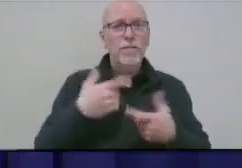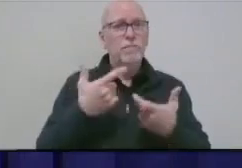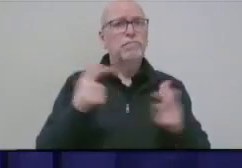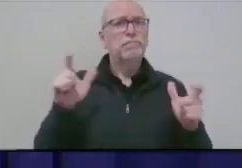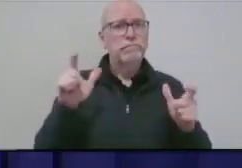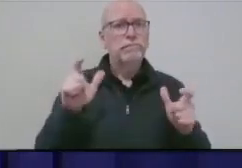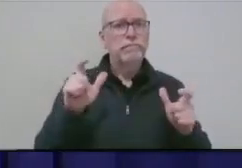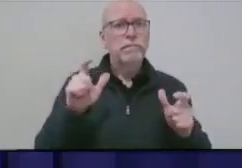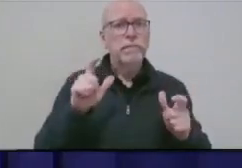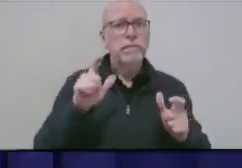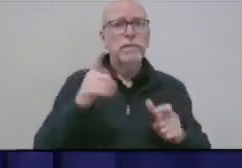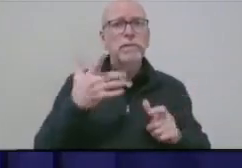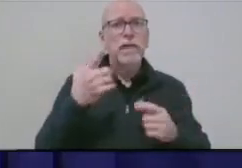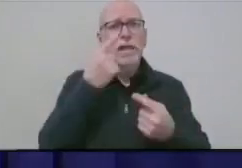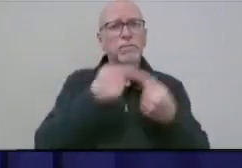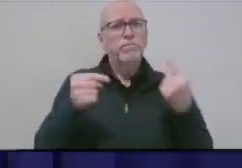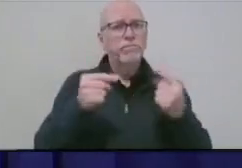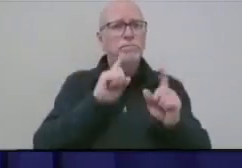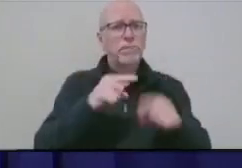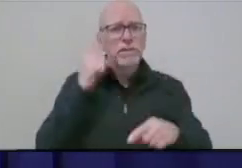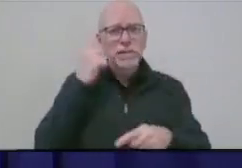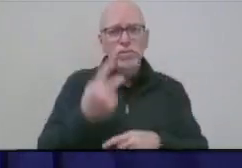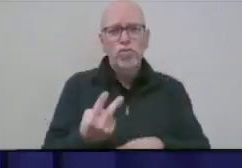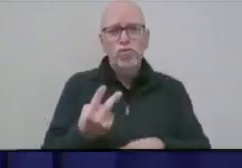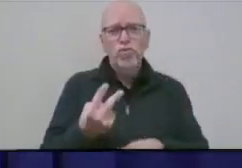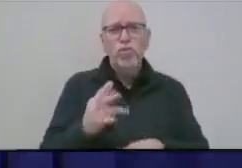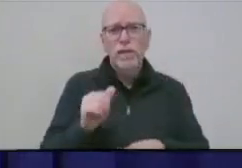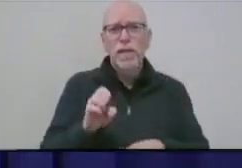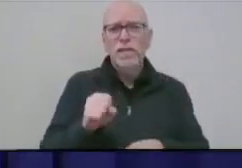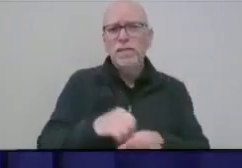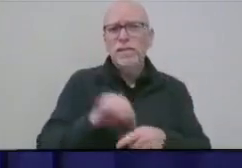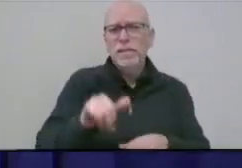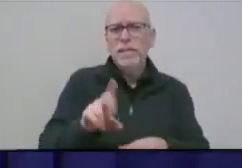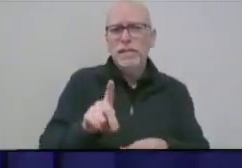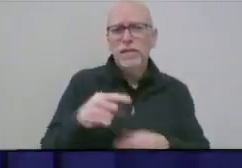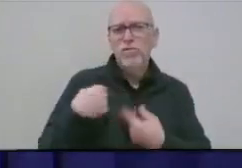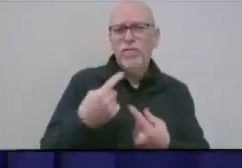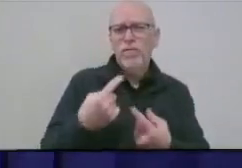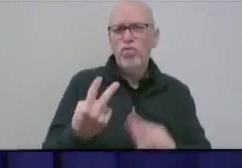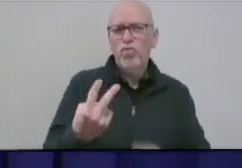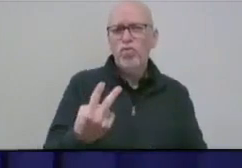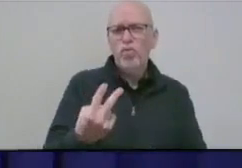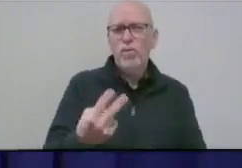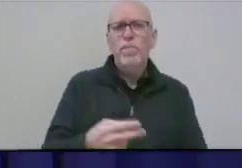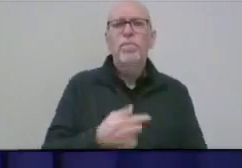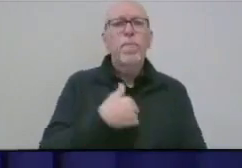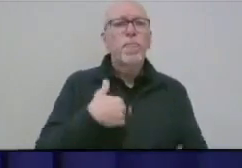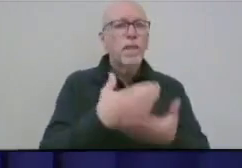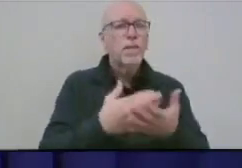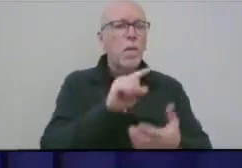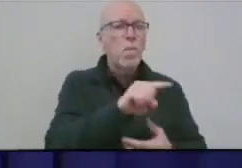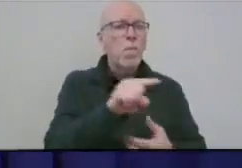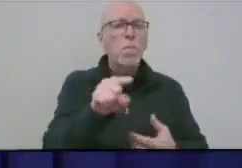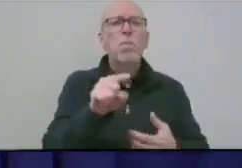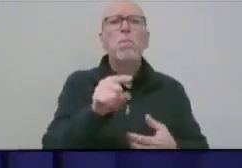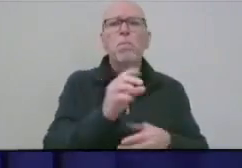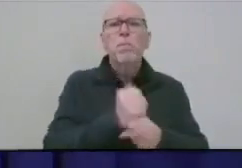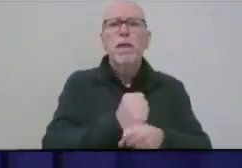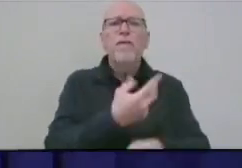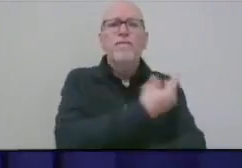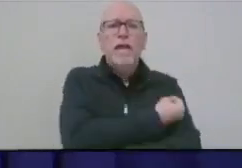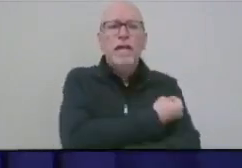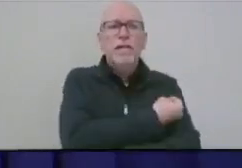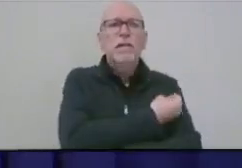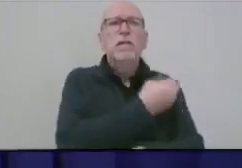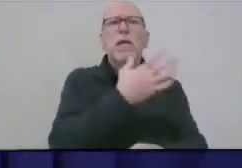I believe we're still at 2 cases here in the state of Indiana. We have had individuals that have received the vaccine and at